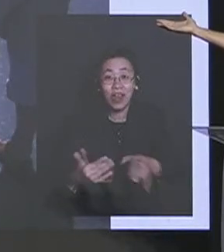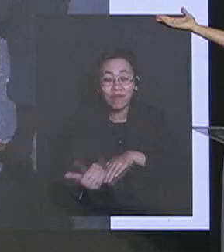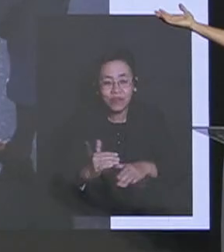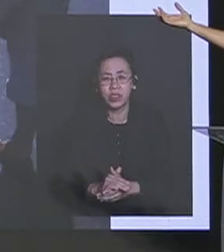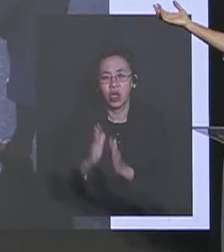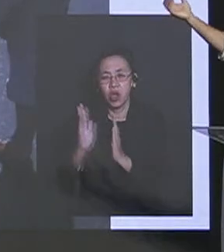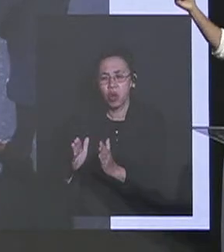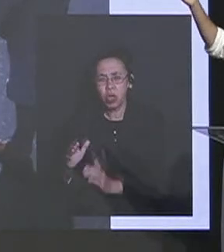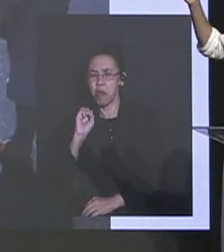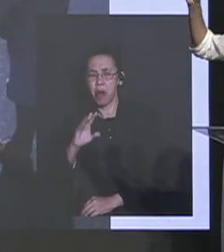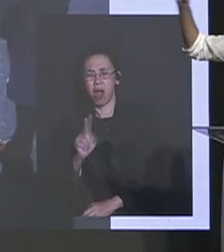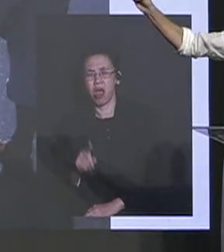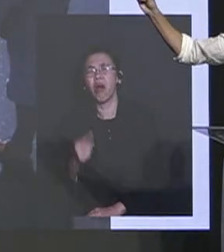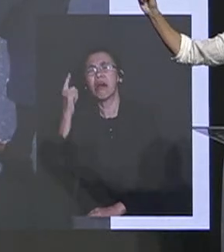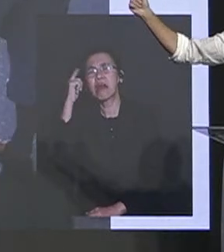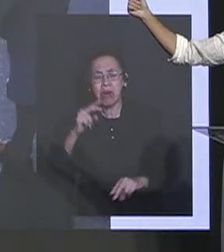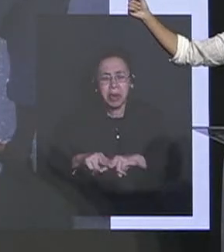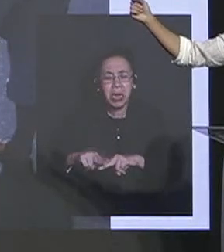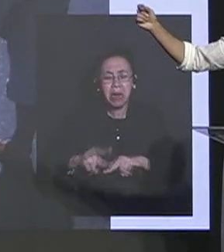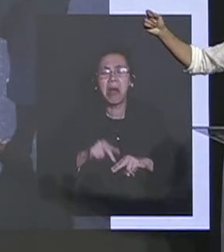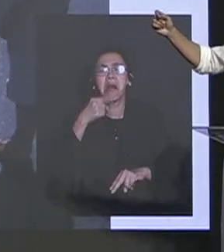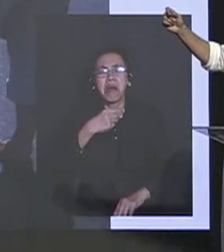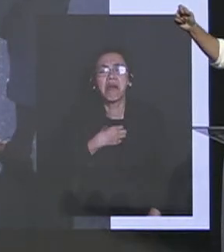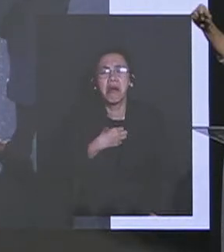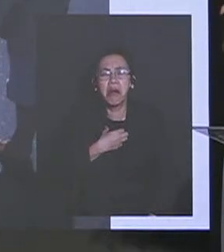in a asphalt